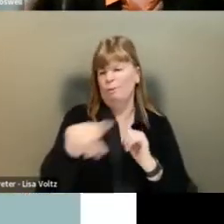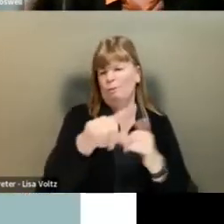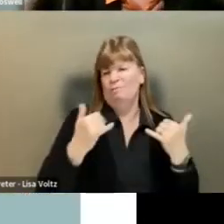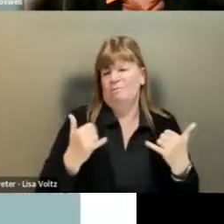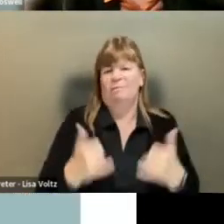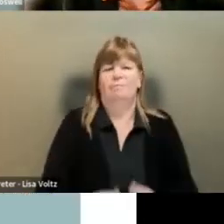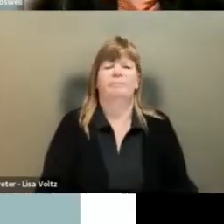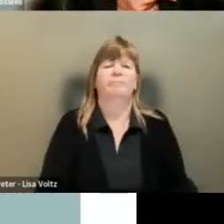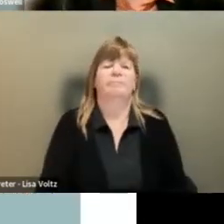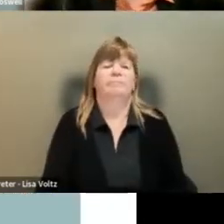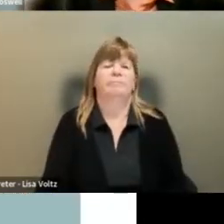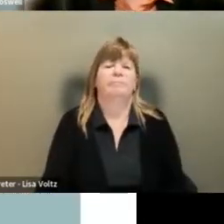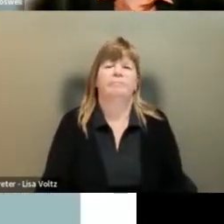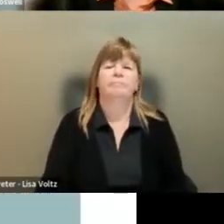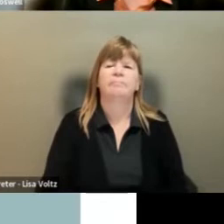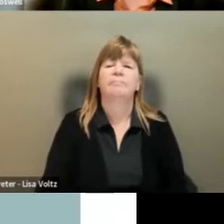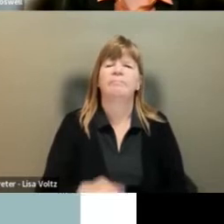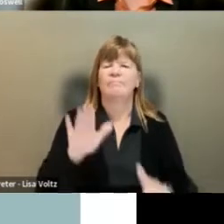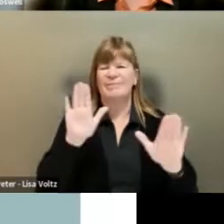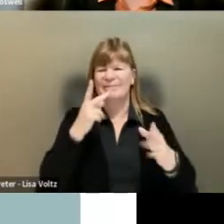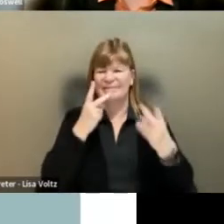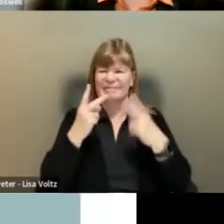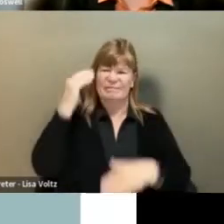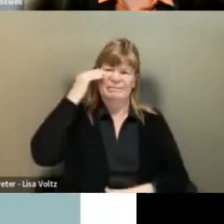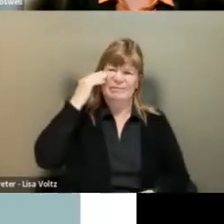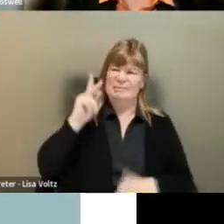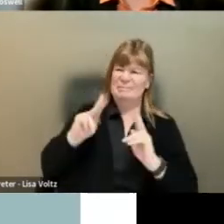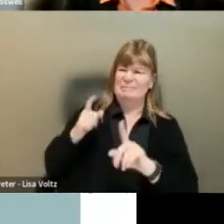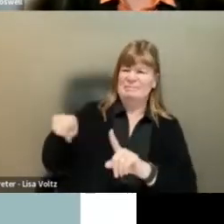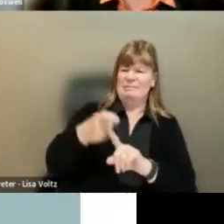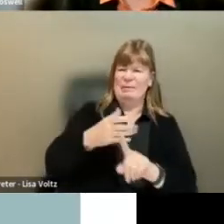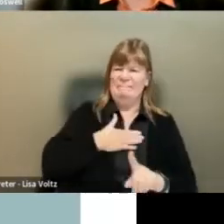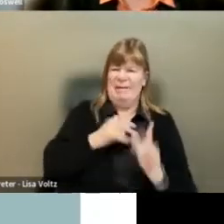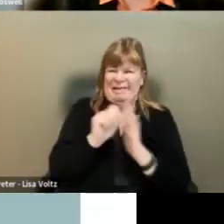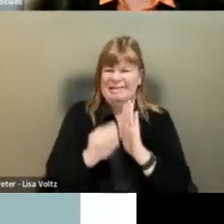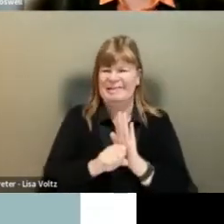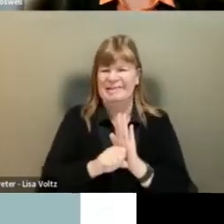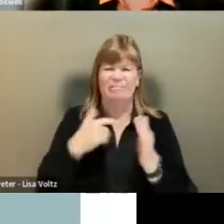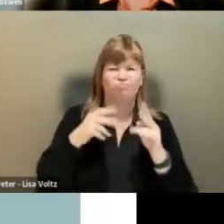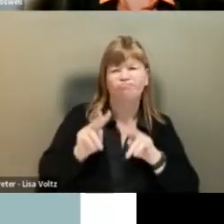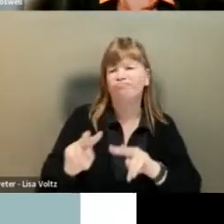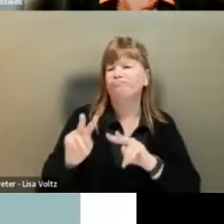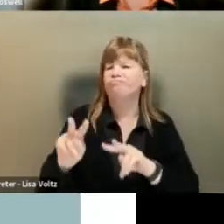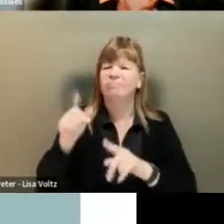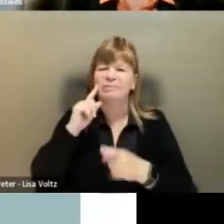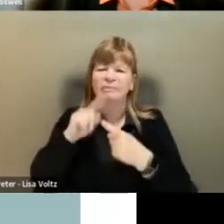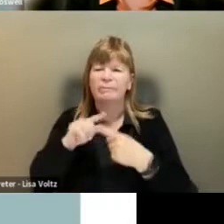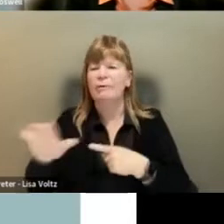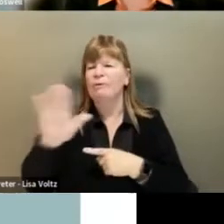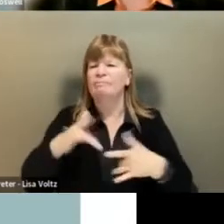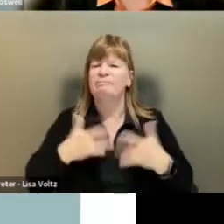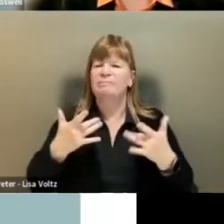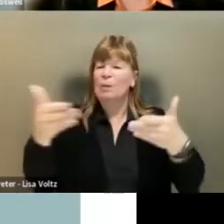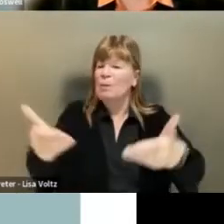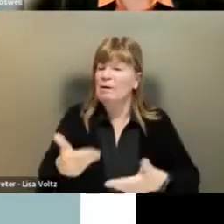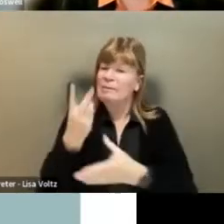today. It is wonderful to see familiar faces from my own state, and I cannot wait to hear more about your efforts. So welcome to both of you.